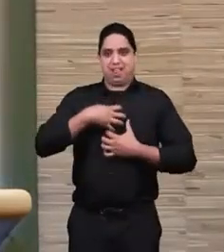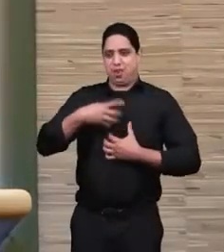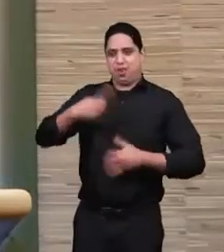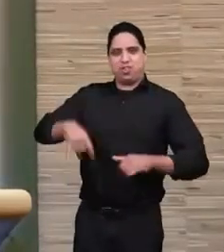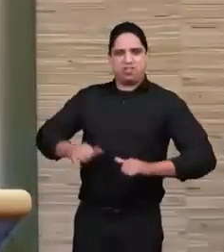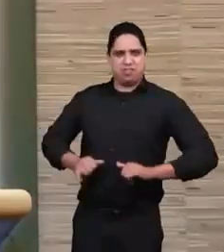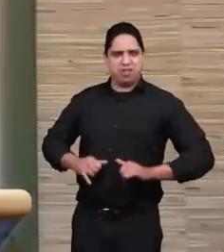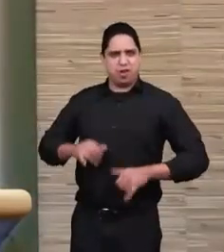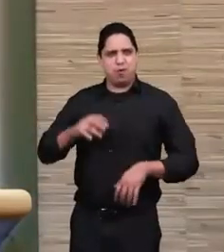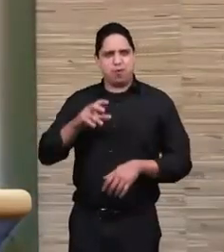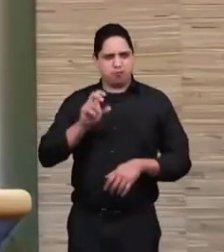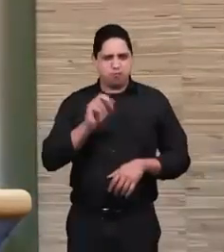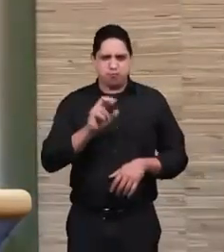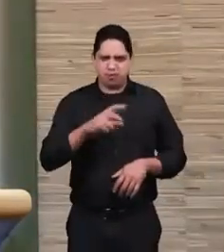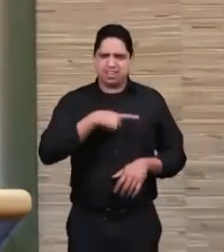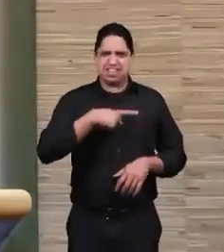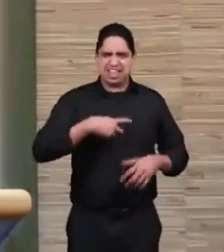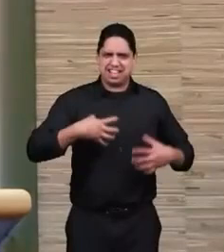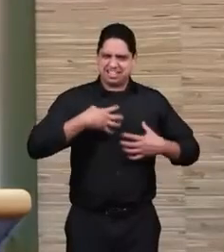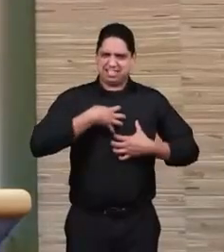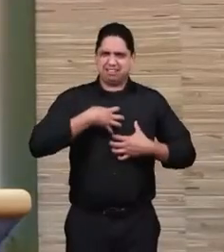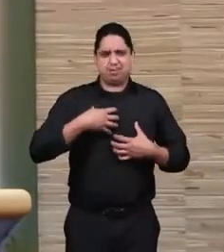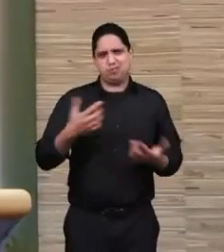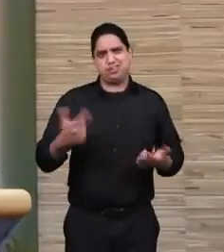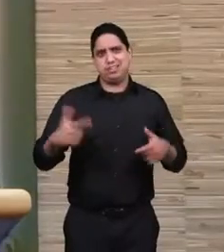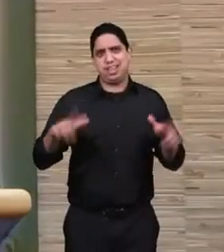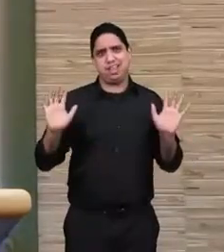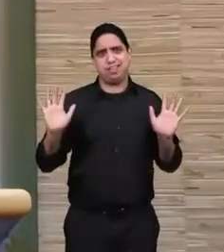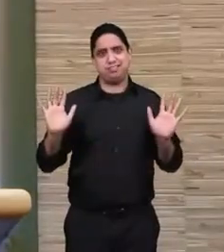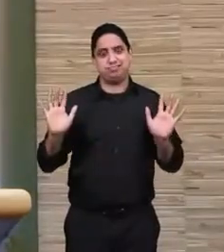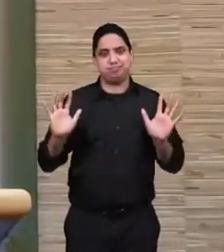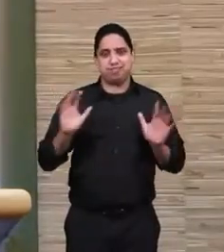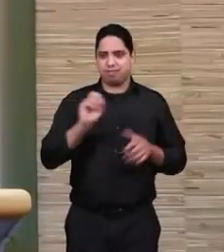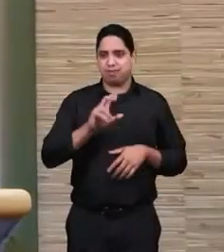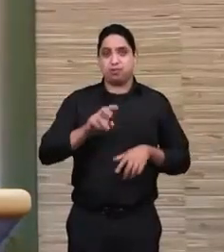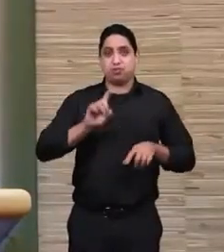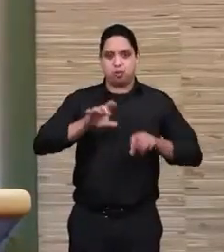Absolutely. And there's something more: euphoria,